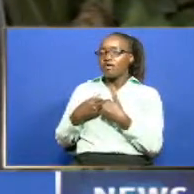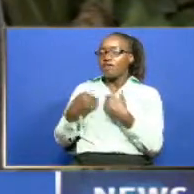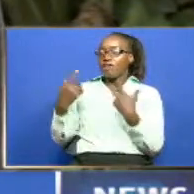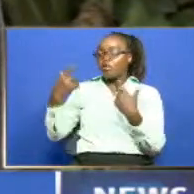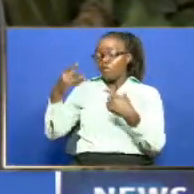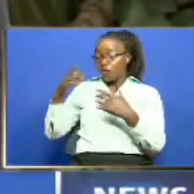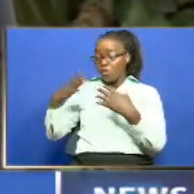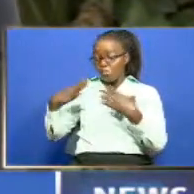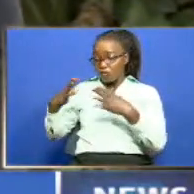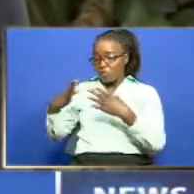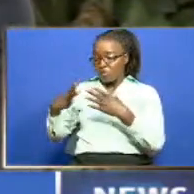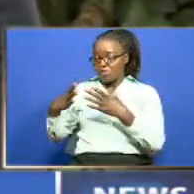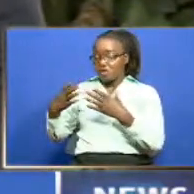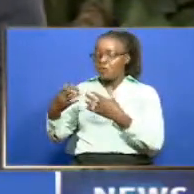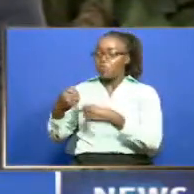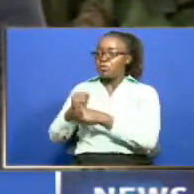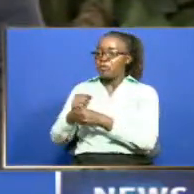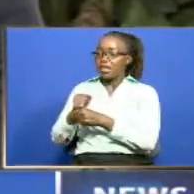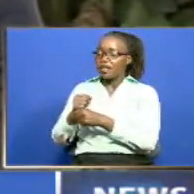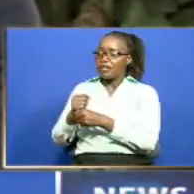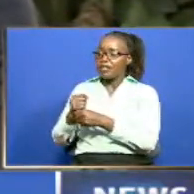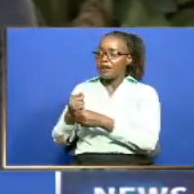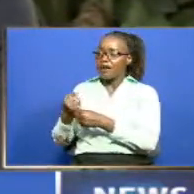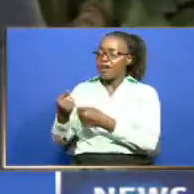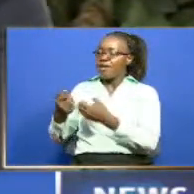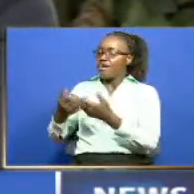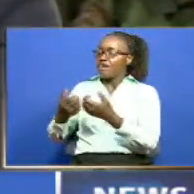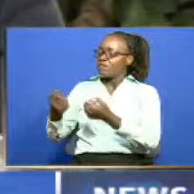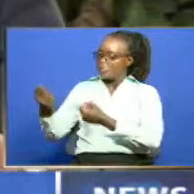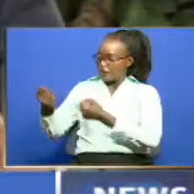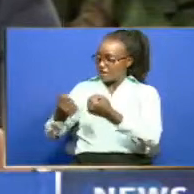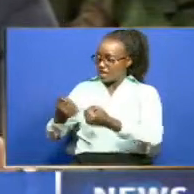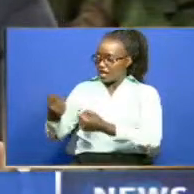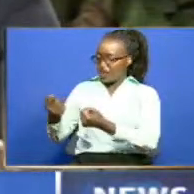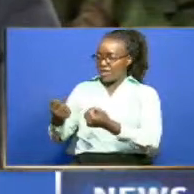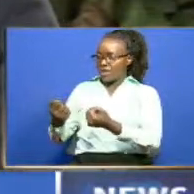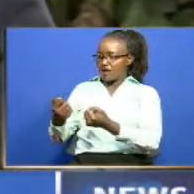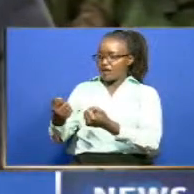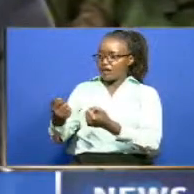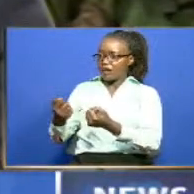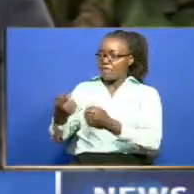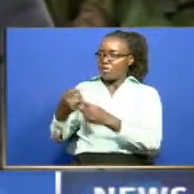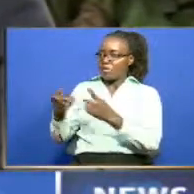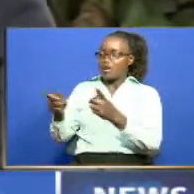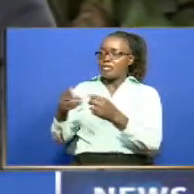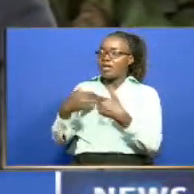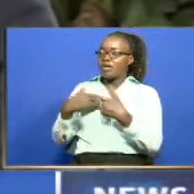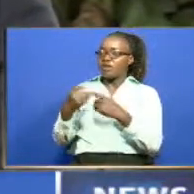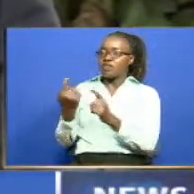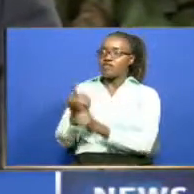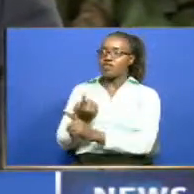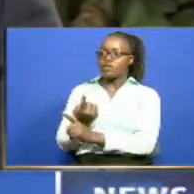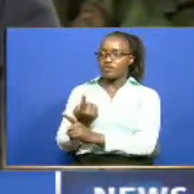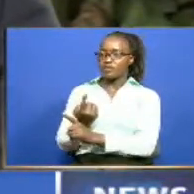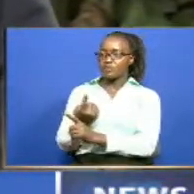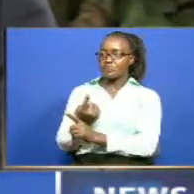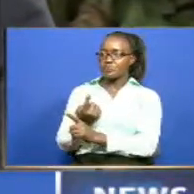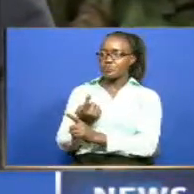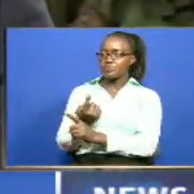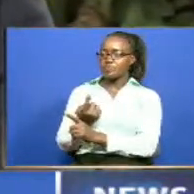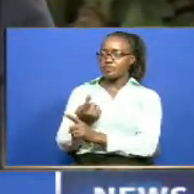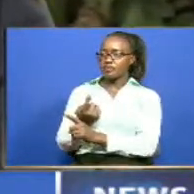making car parts, filters and so on, but they were able to get different players